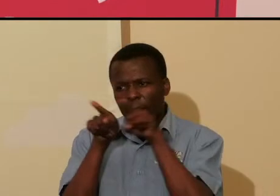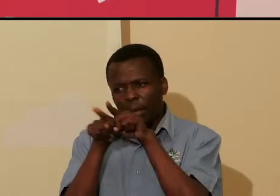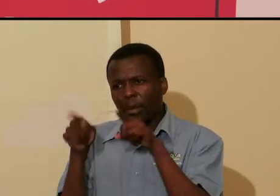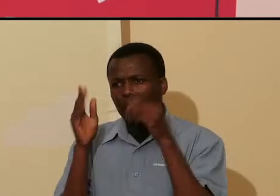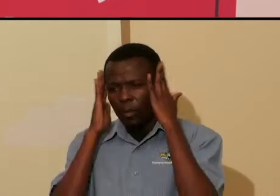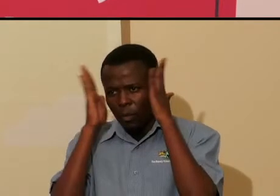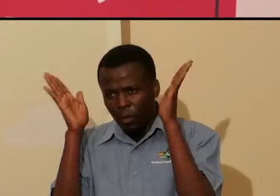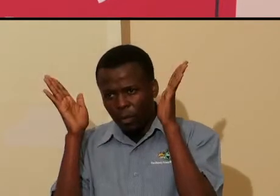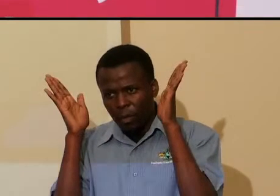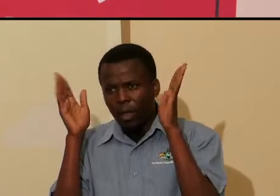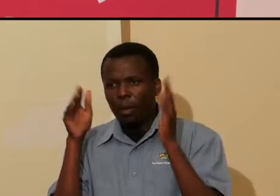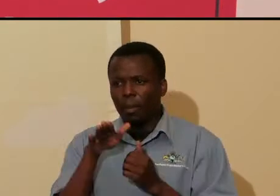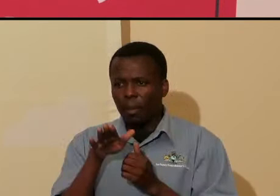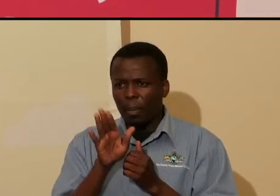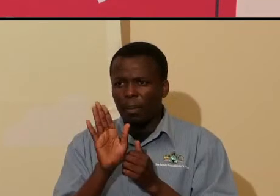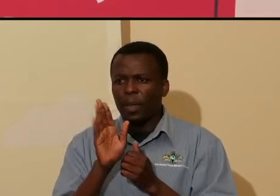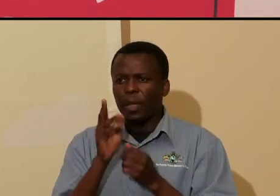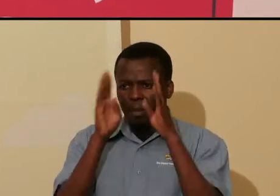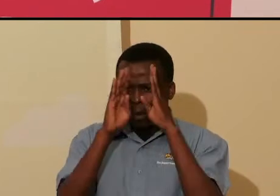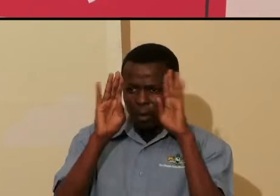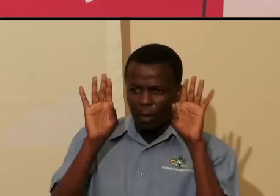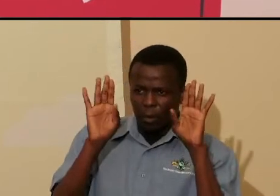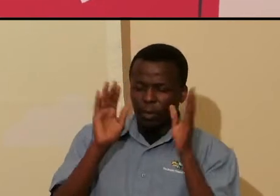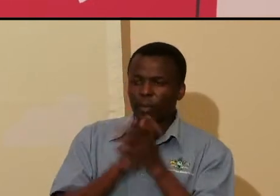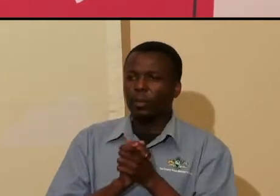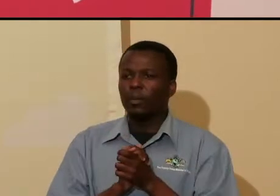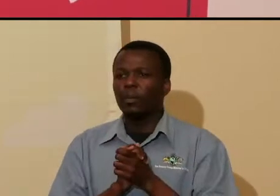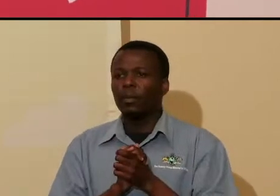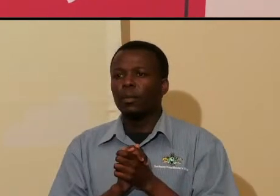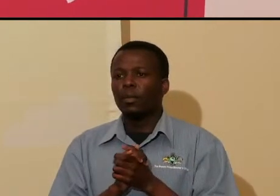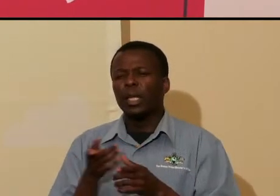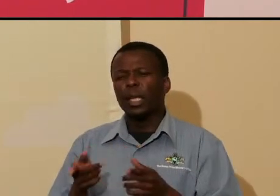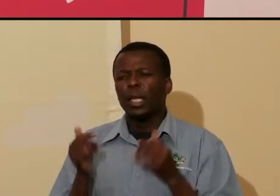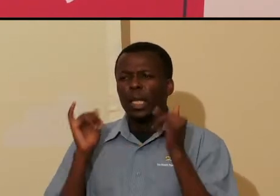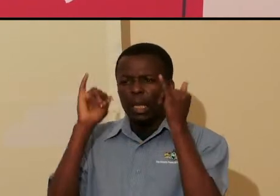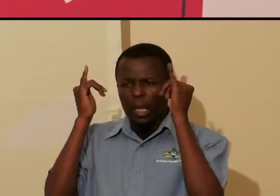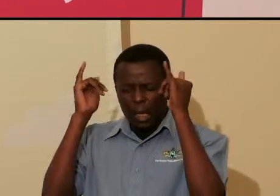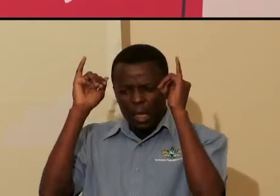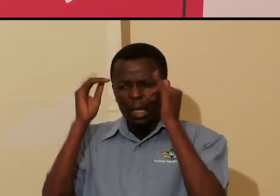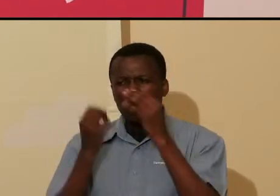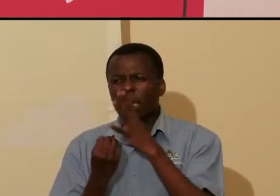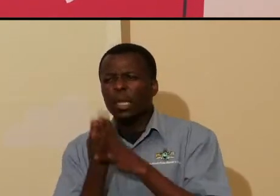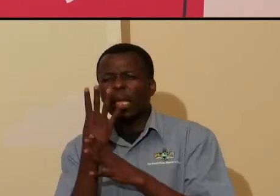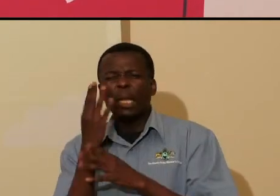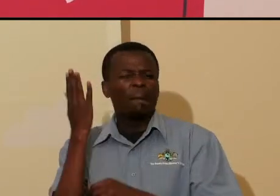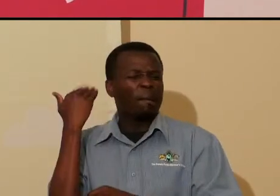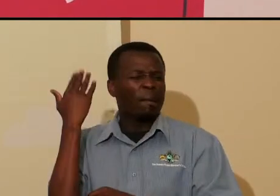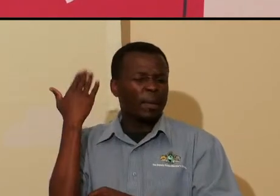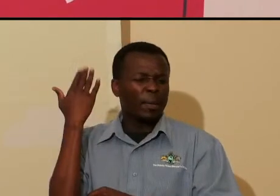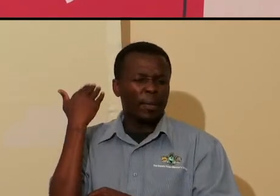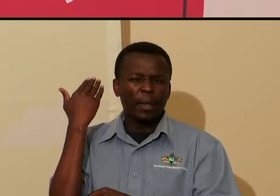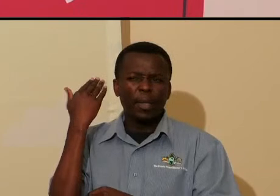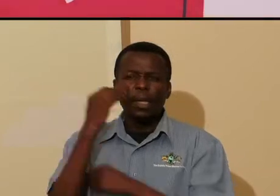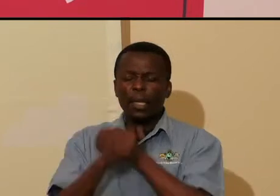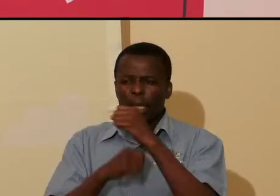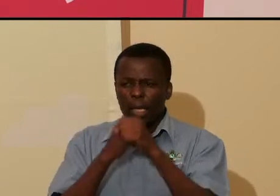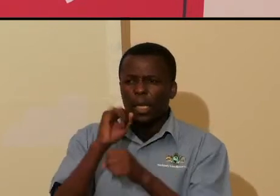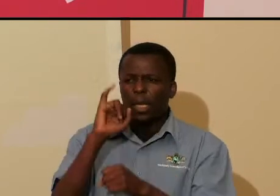kingdom, rather in the world, the commemoration began in 1988, and